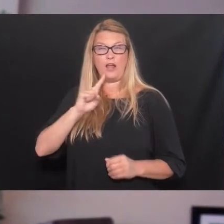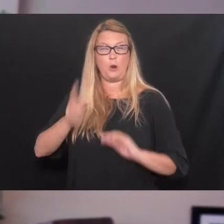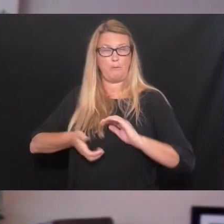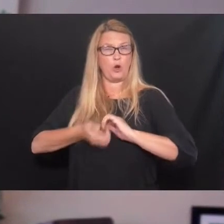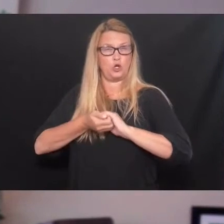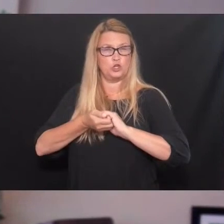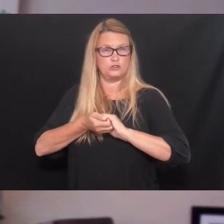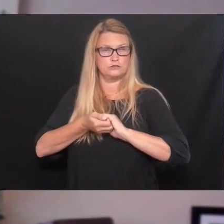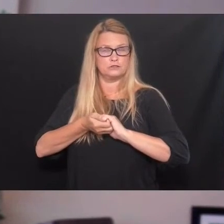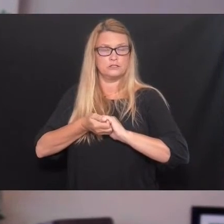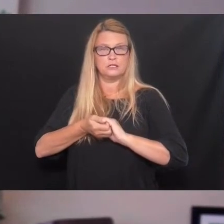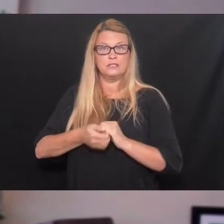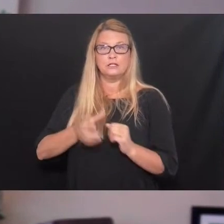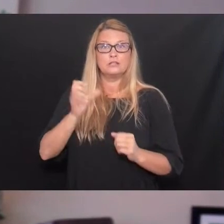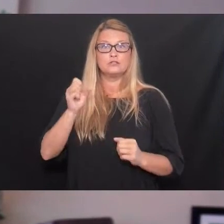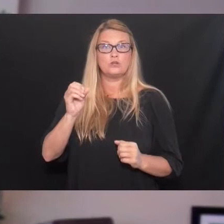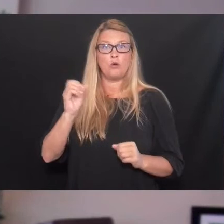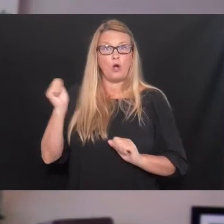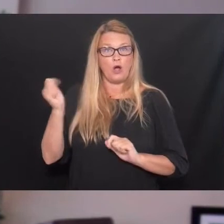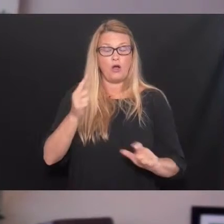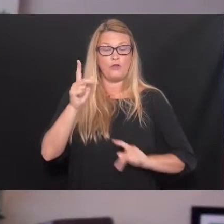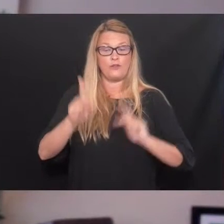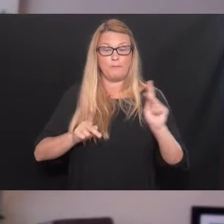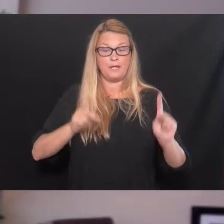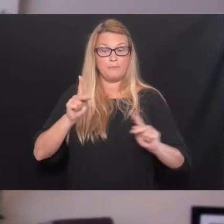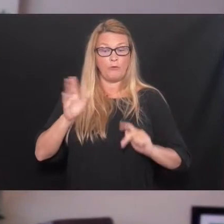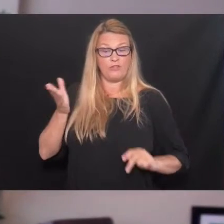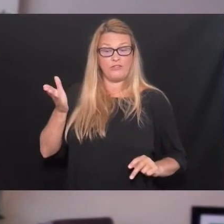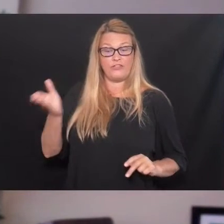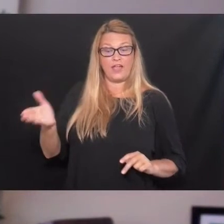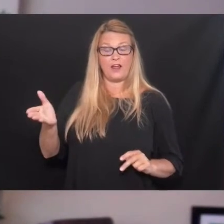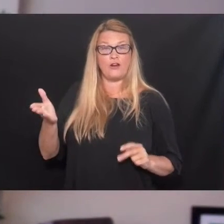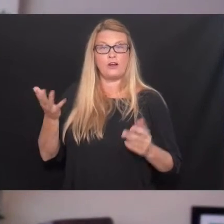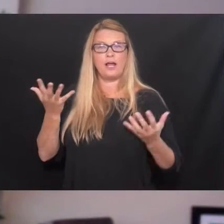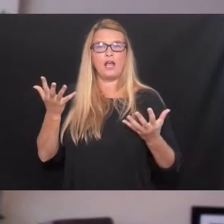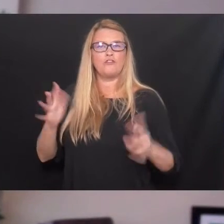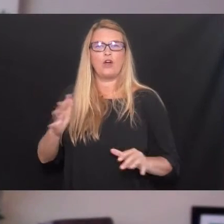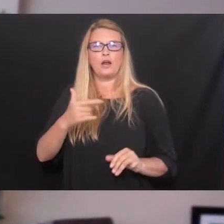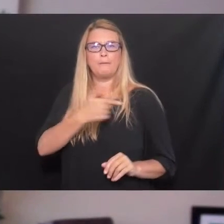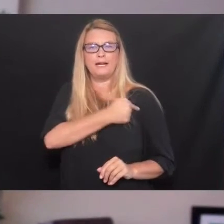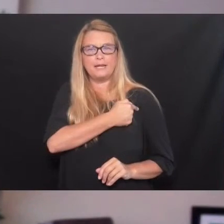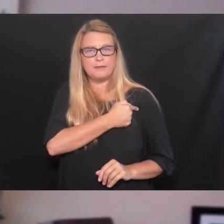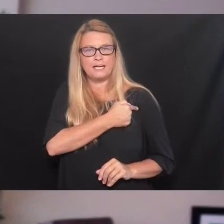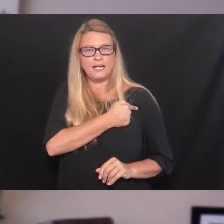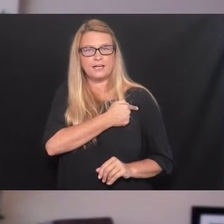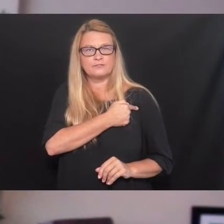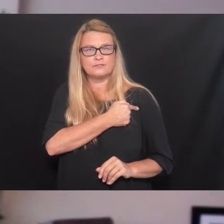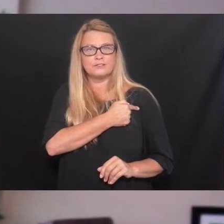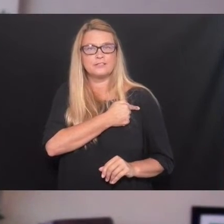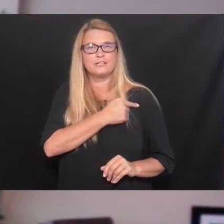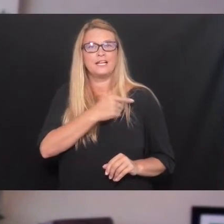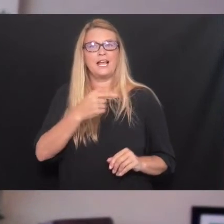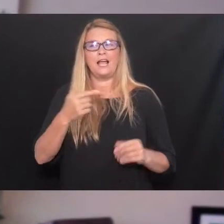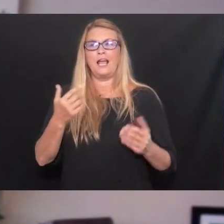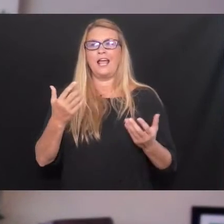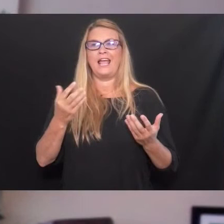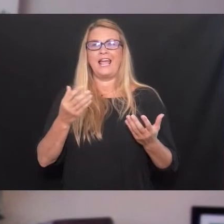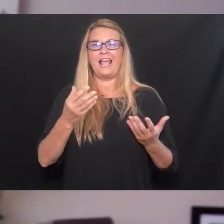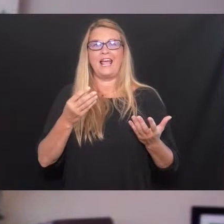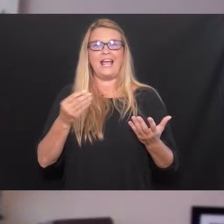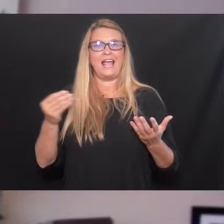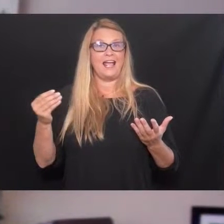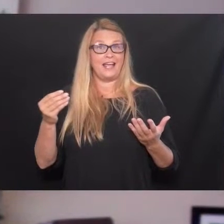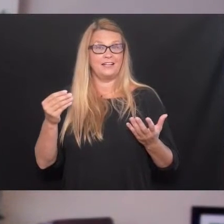virtually everybody in Israel has been immunized, who has has gotten their immunization, has been immunized